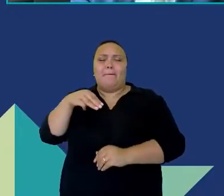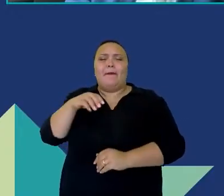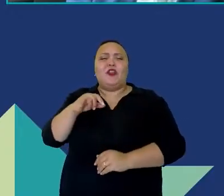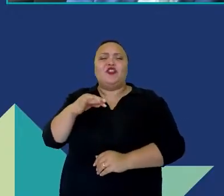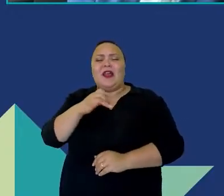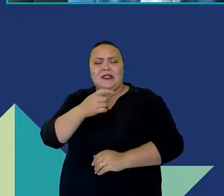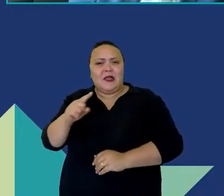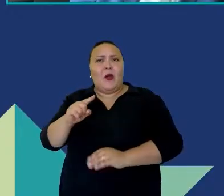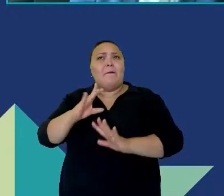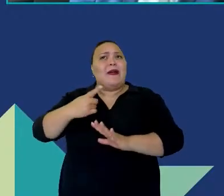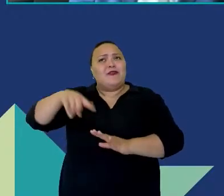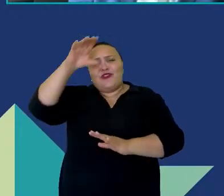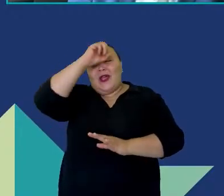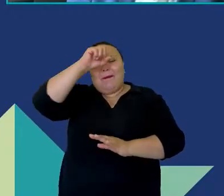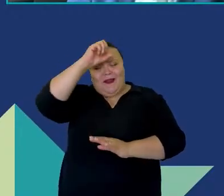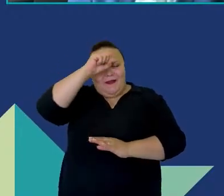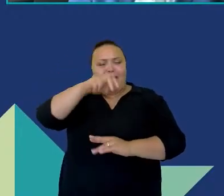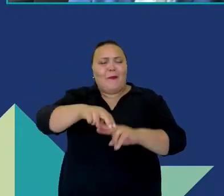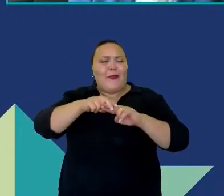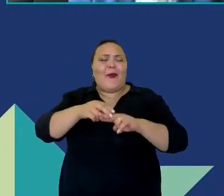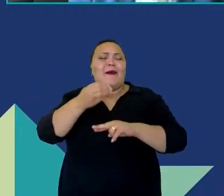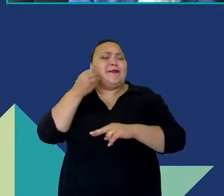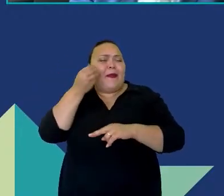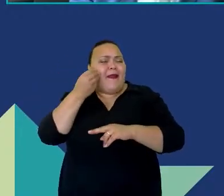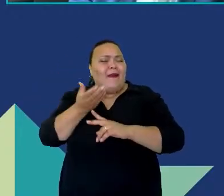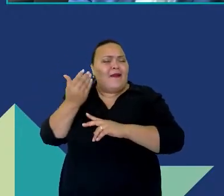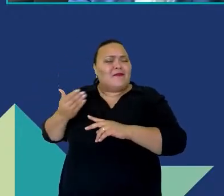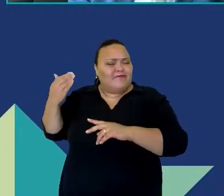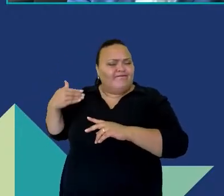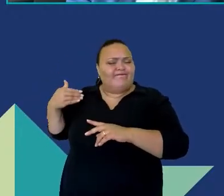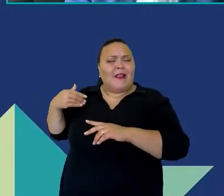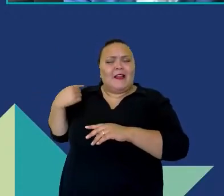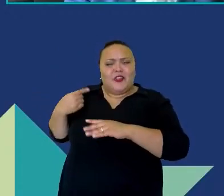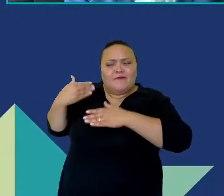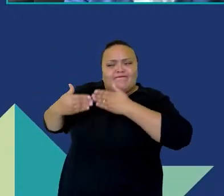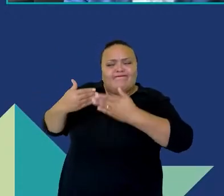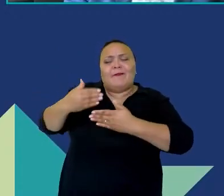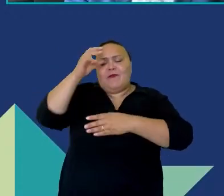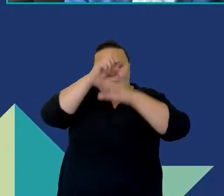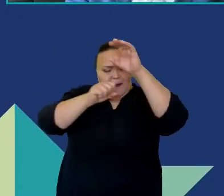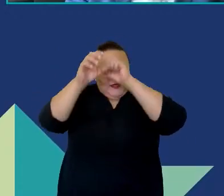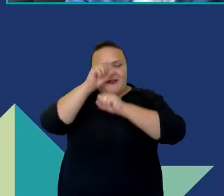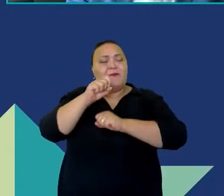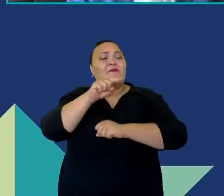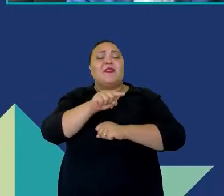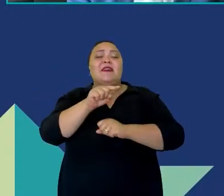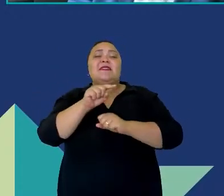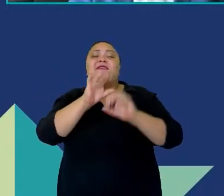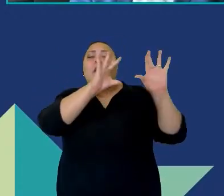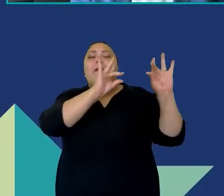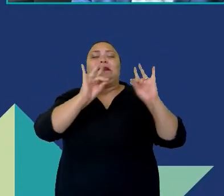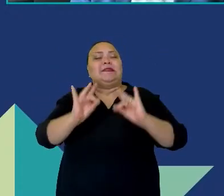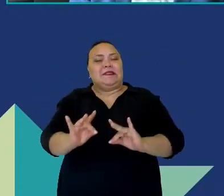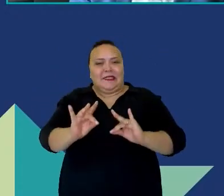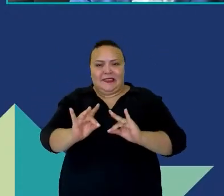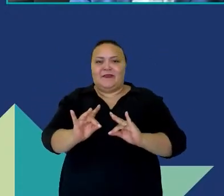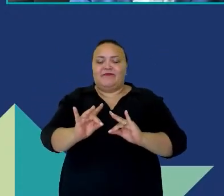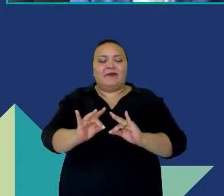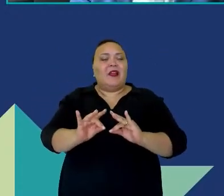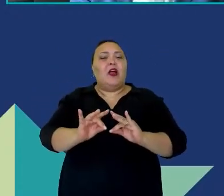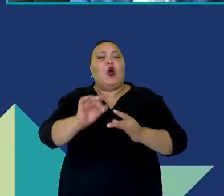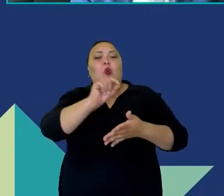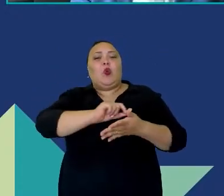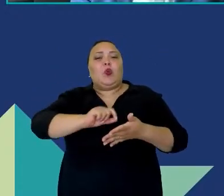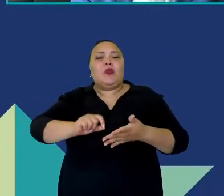quote from the Irish writer Oscar Wilde, who has a fantastic quote, and I'm sure many